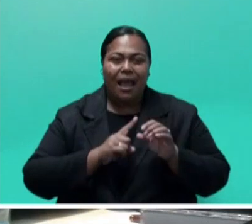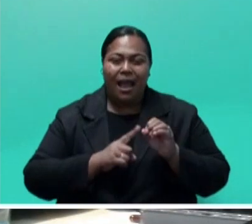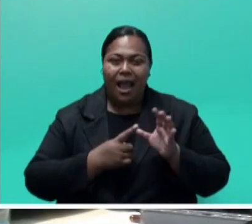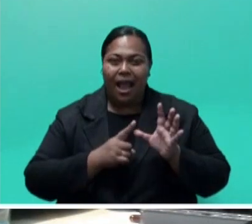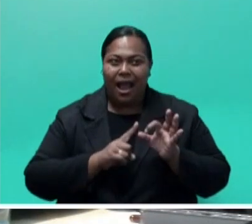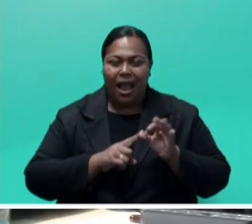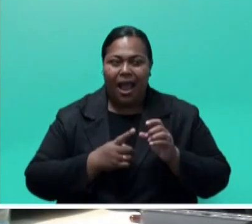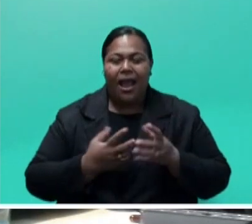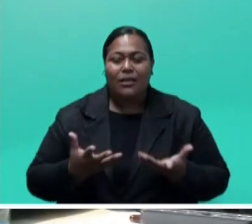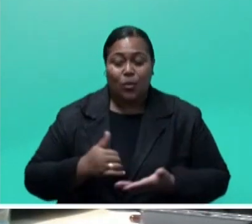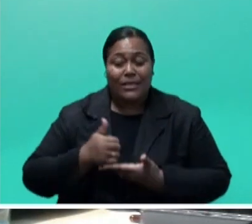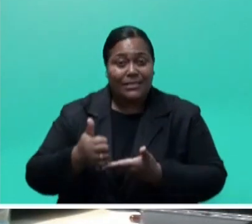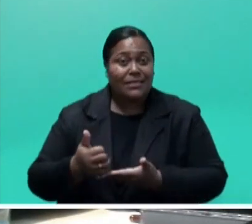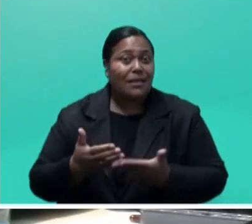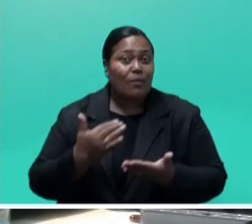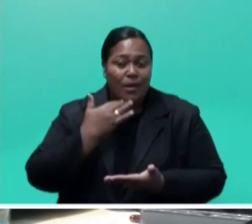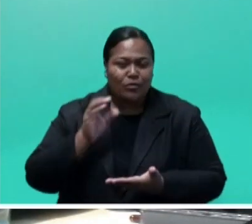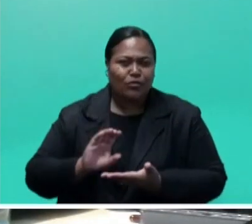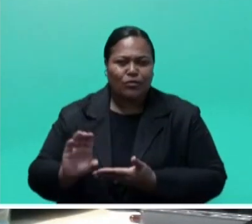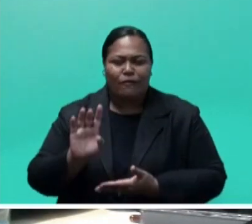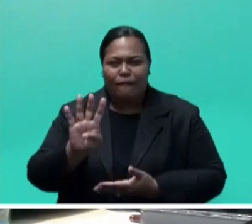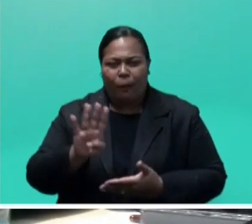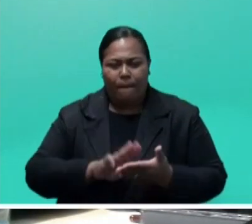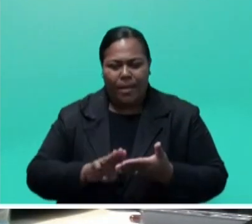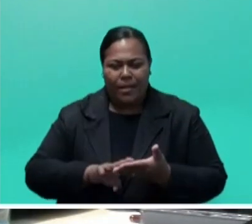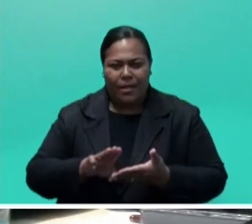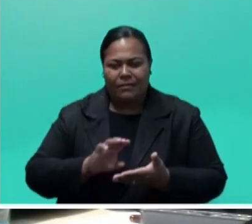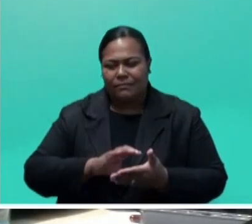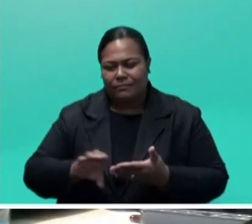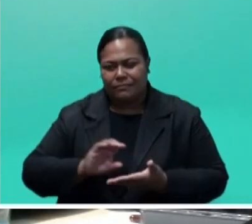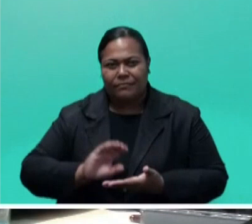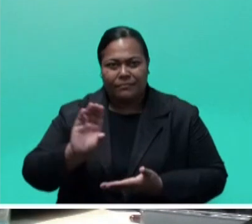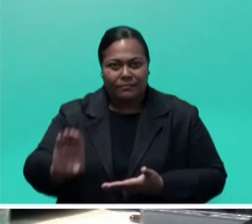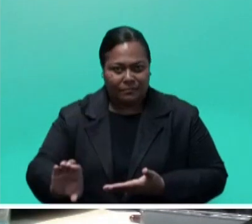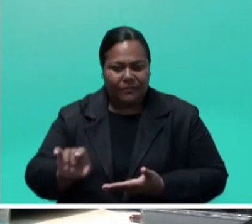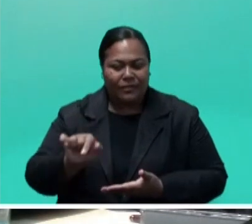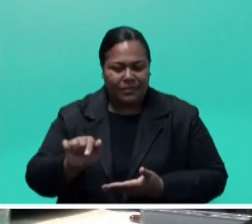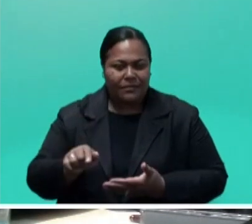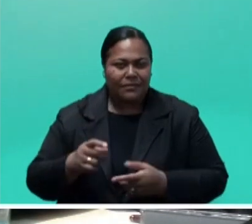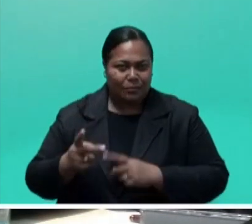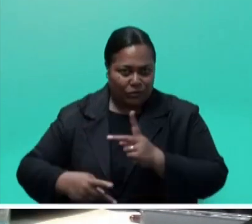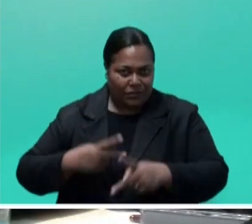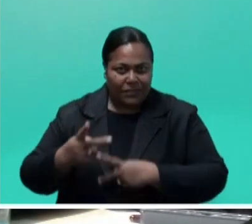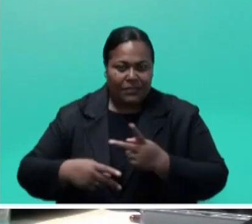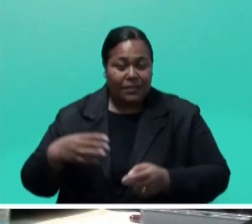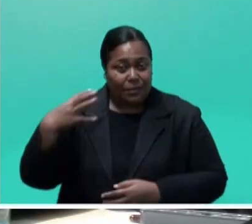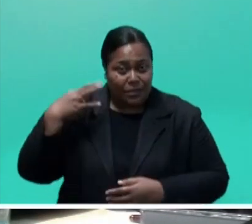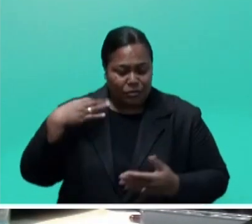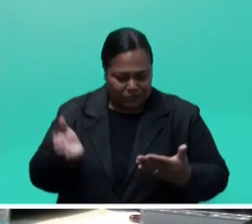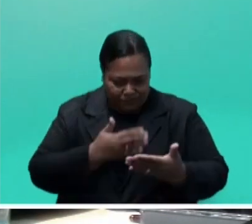total of 0.4 million for the payment of lease renewal cost. The rest of the applications are being assessed by my